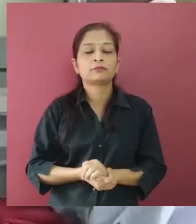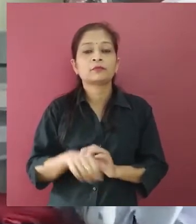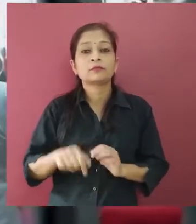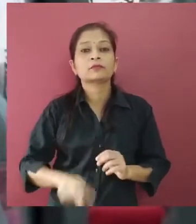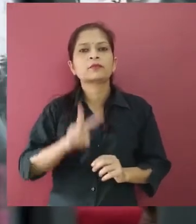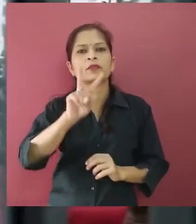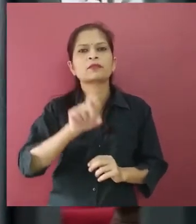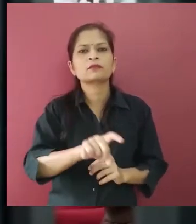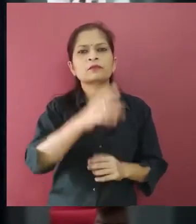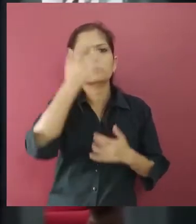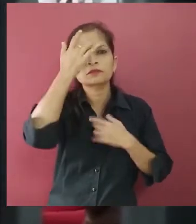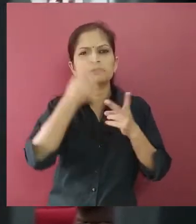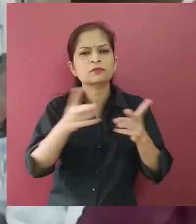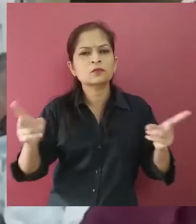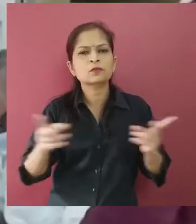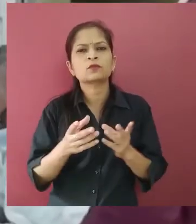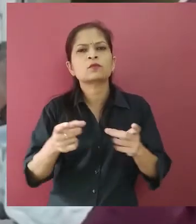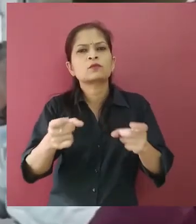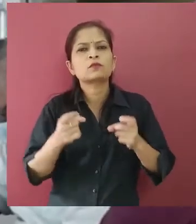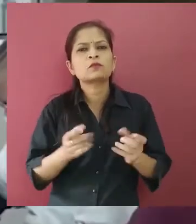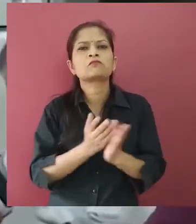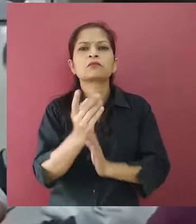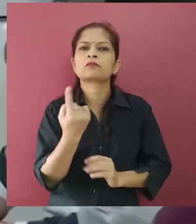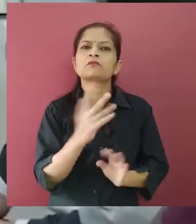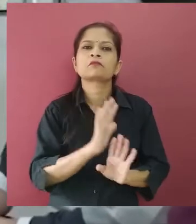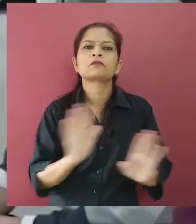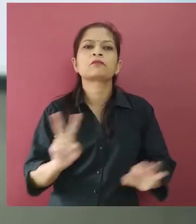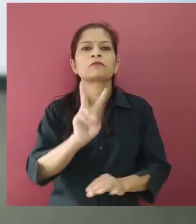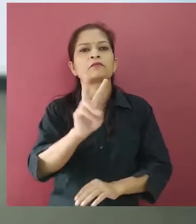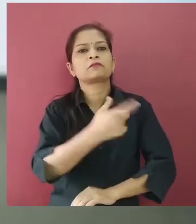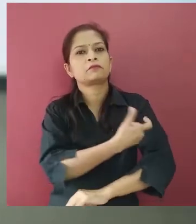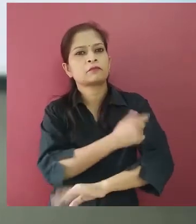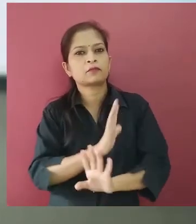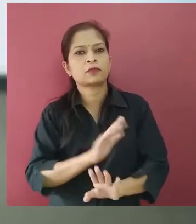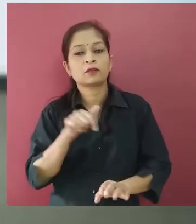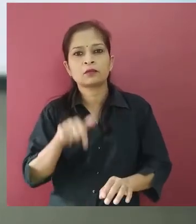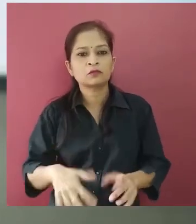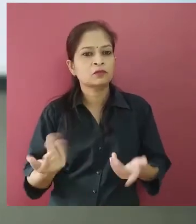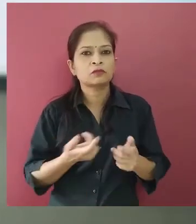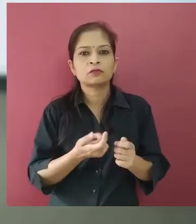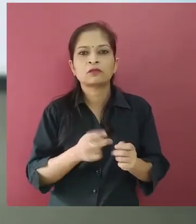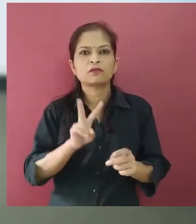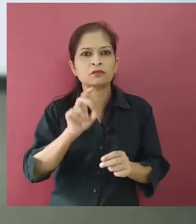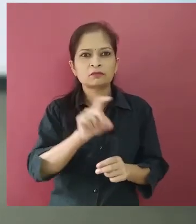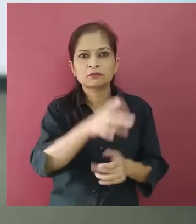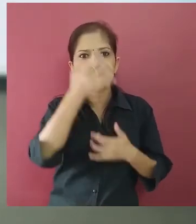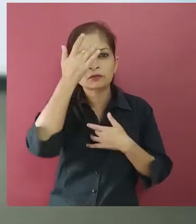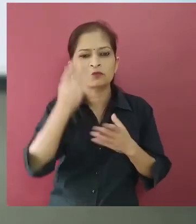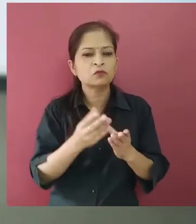The only way a viral disease like this can be controlled is through vaccination. There has been no definite medication for